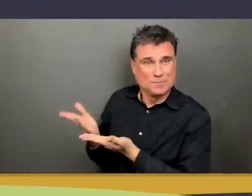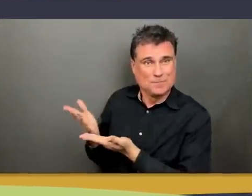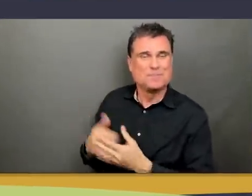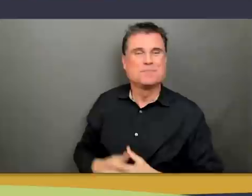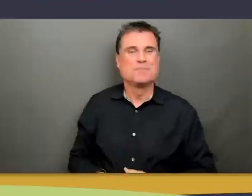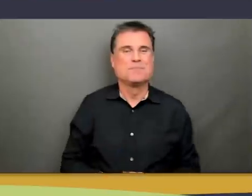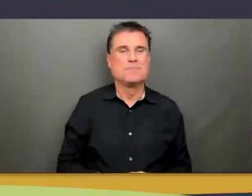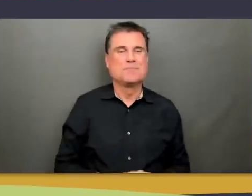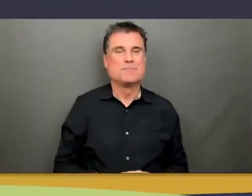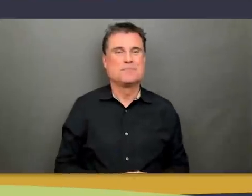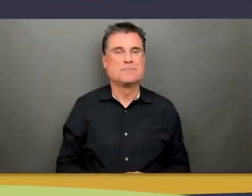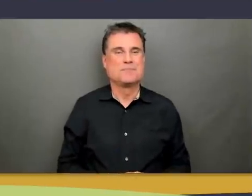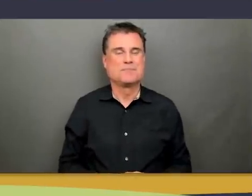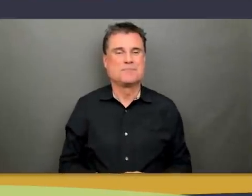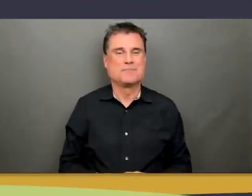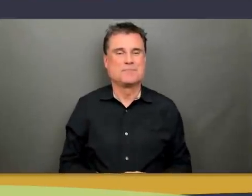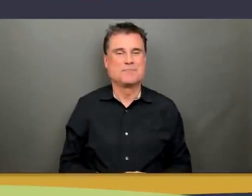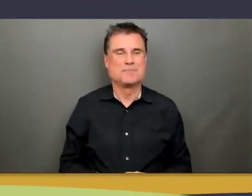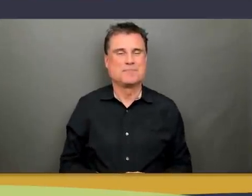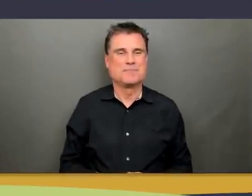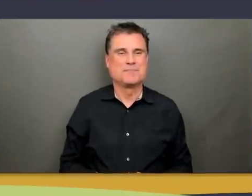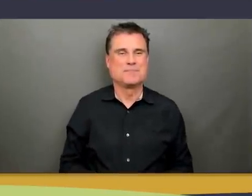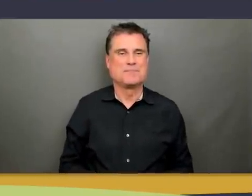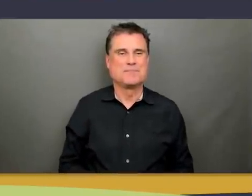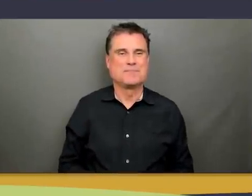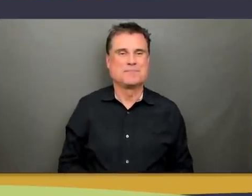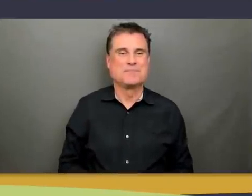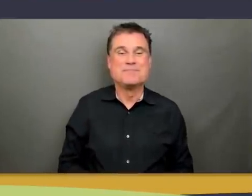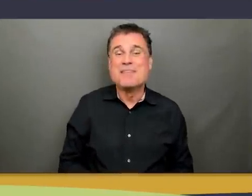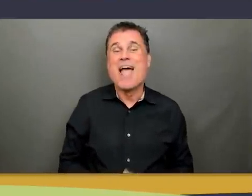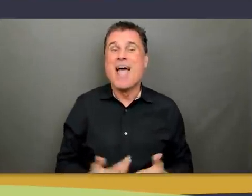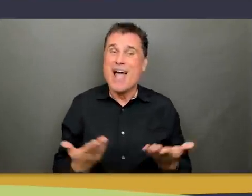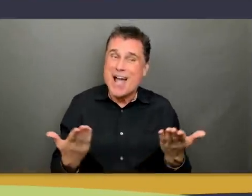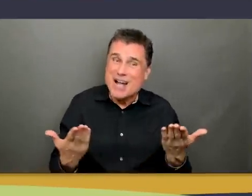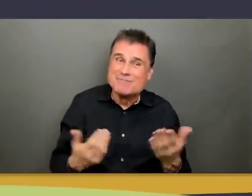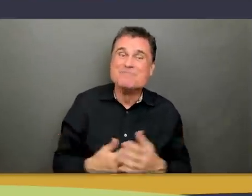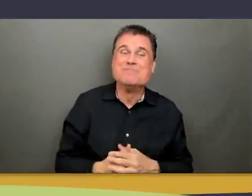right. That's a really good attempt at pronouncing my traditional name.